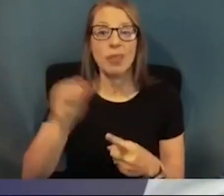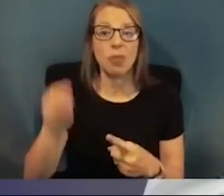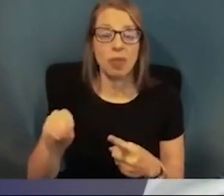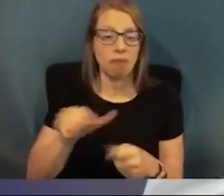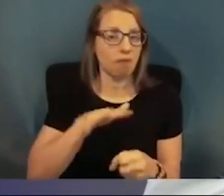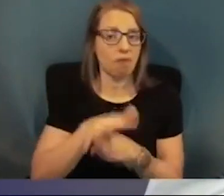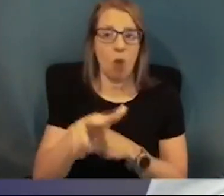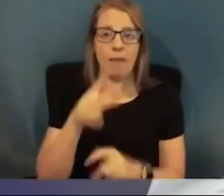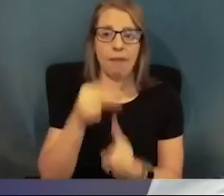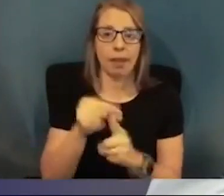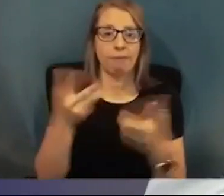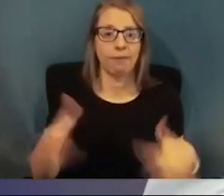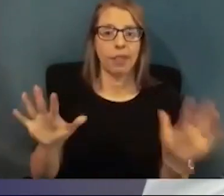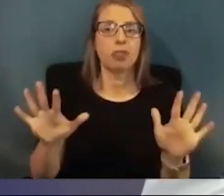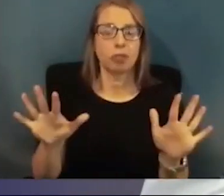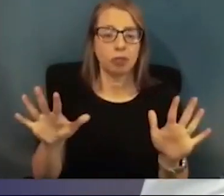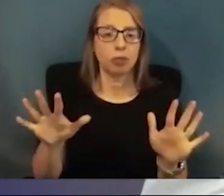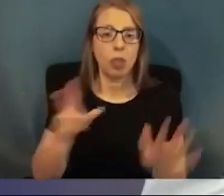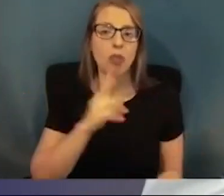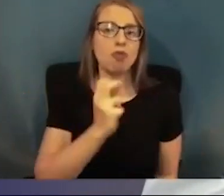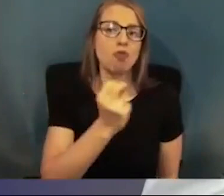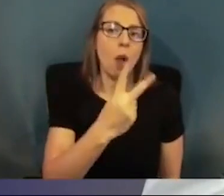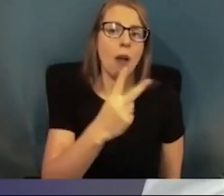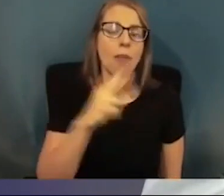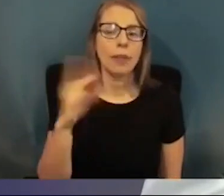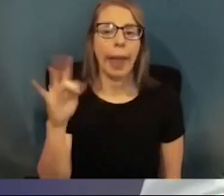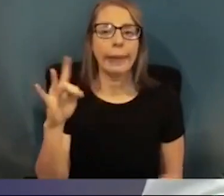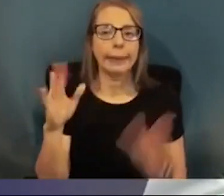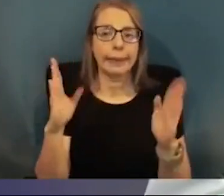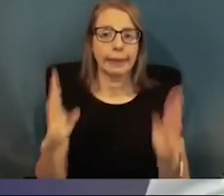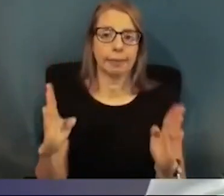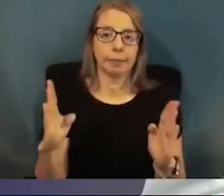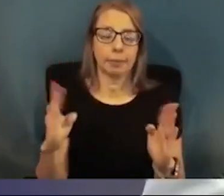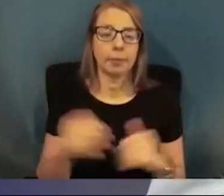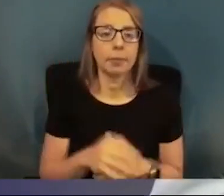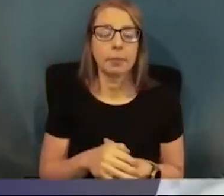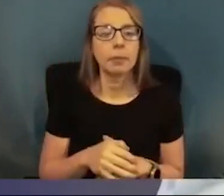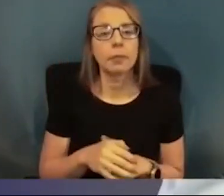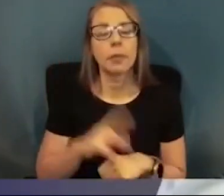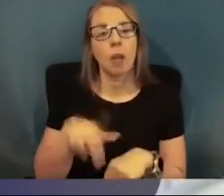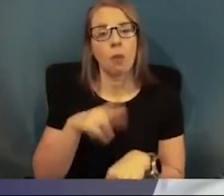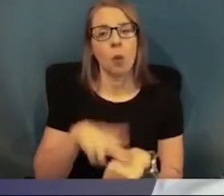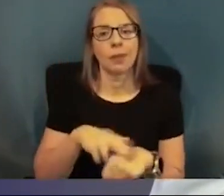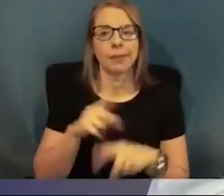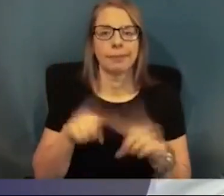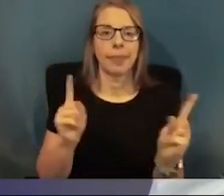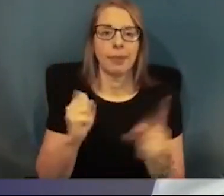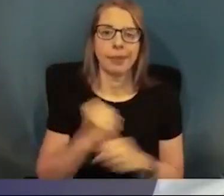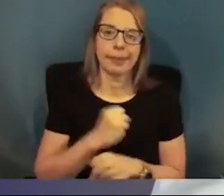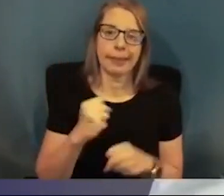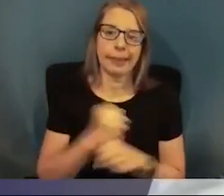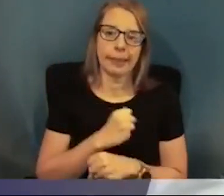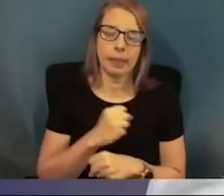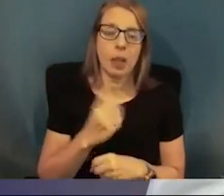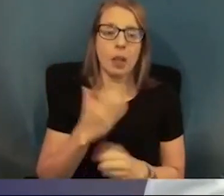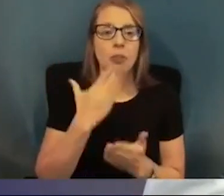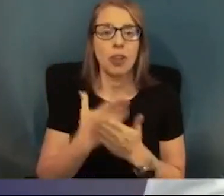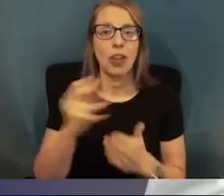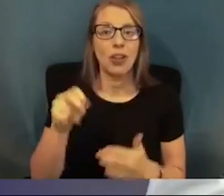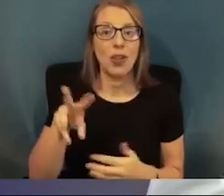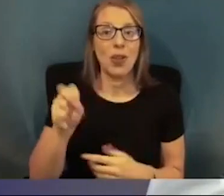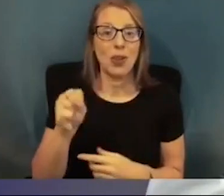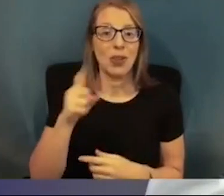vaccinated. That's 12-year-old to 18. Of course, then there's different statistics. The good news for the